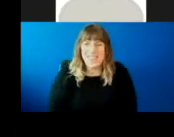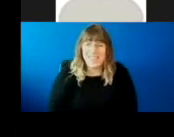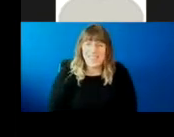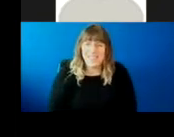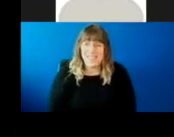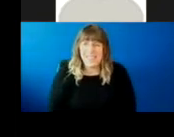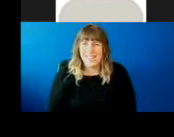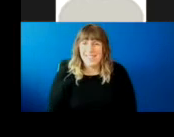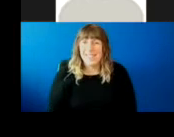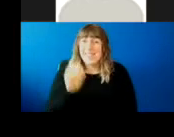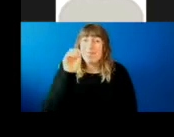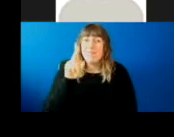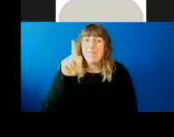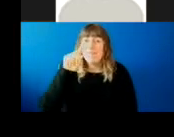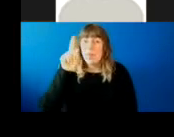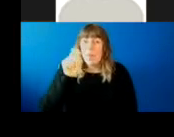So questions for